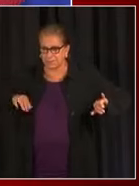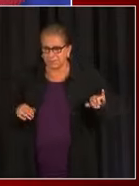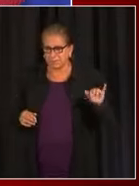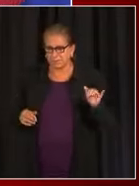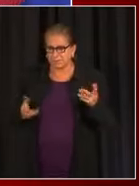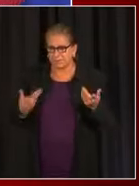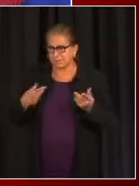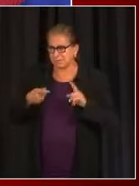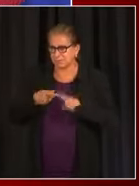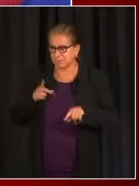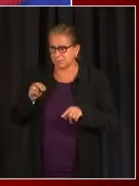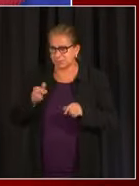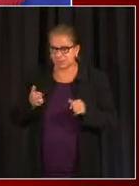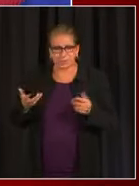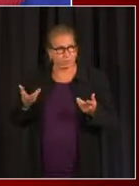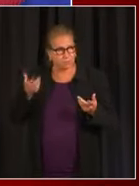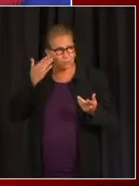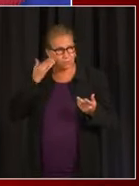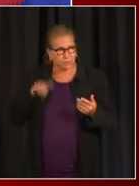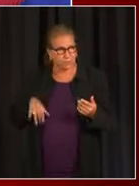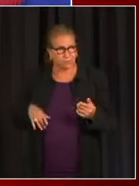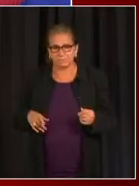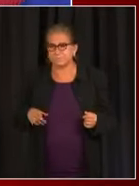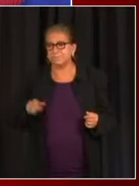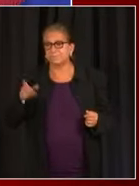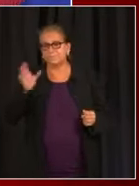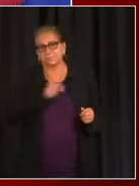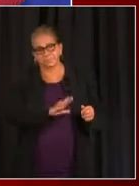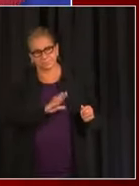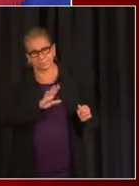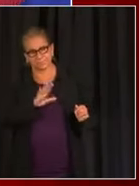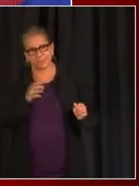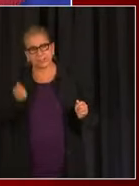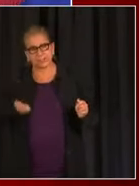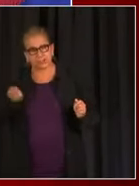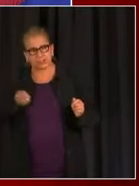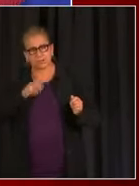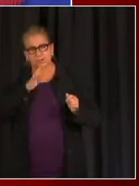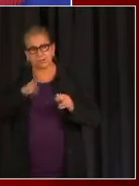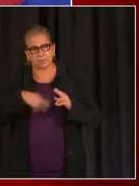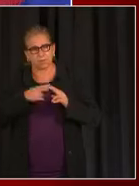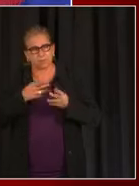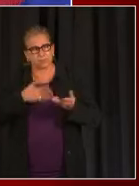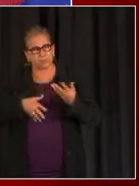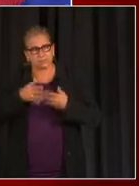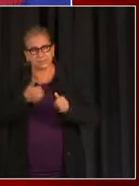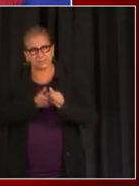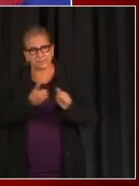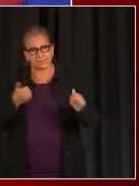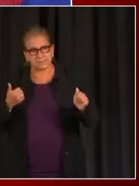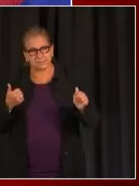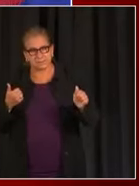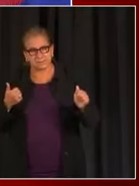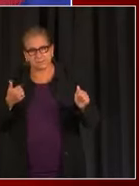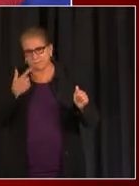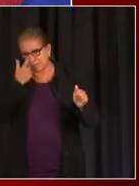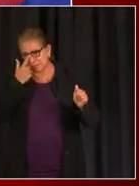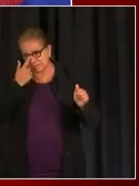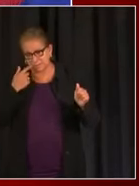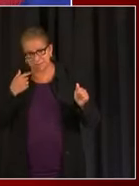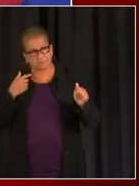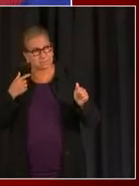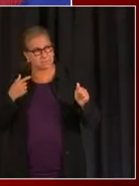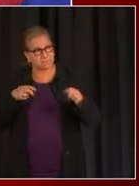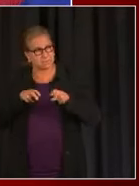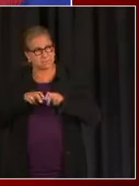can't operate. Well, I don't know what guideline she's you're talking about pointing to. social distancing and getting large groups of grand juries of 23 people in the same room. And